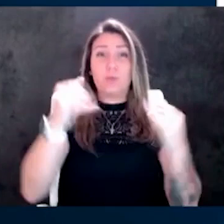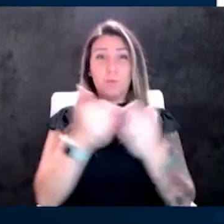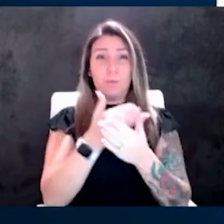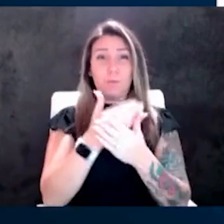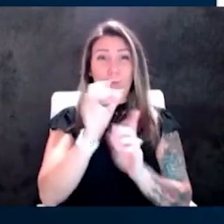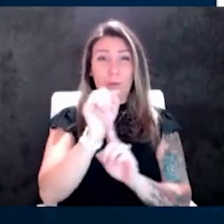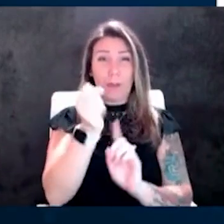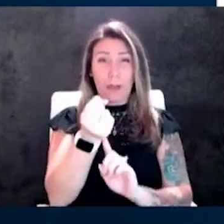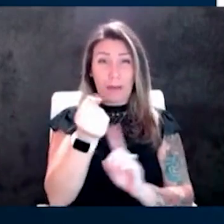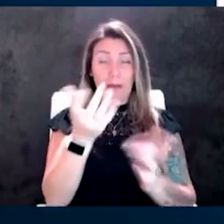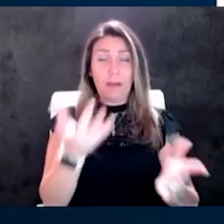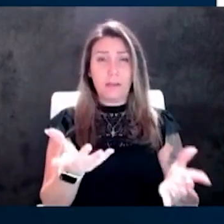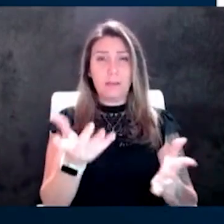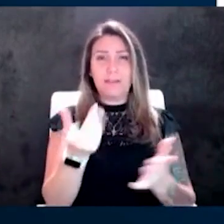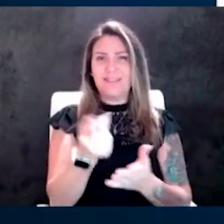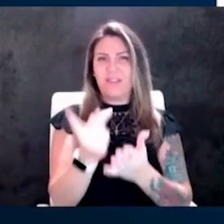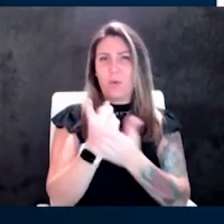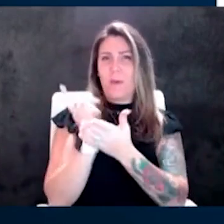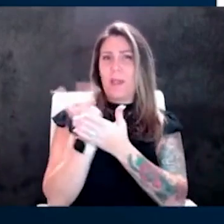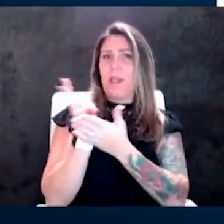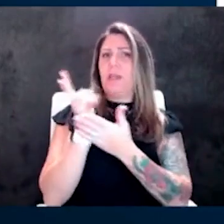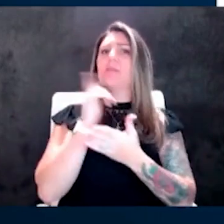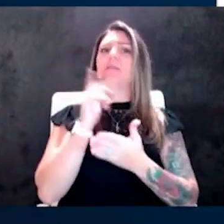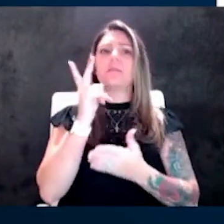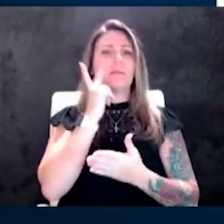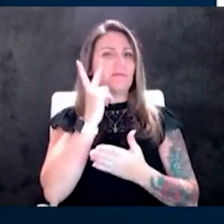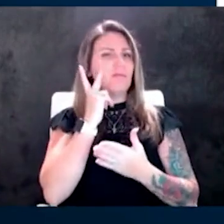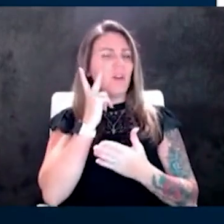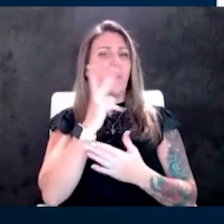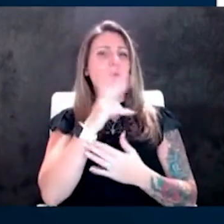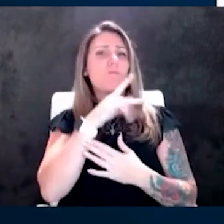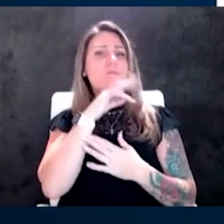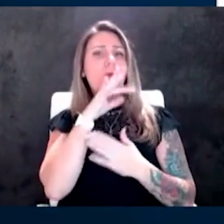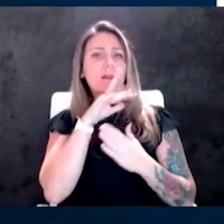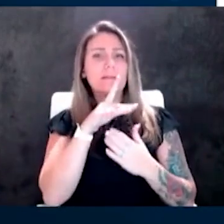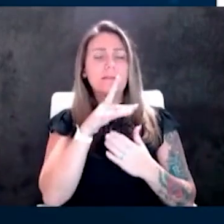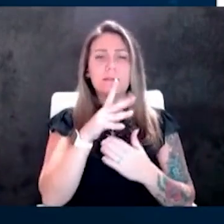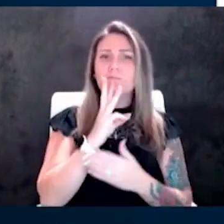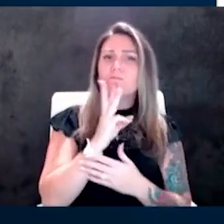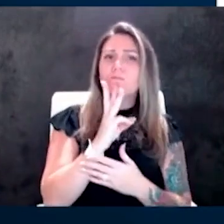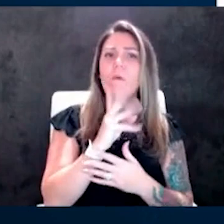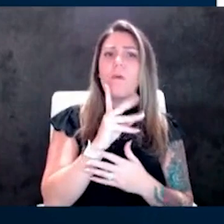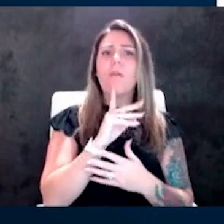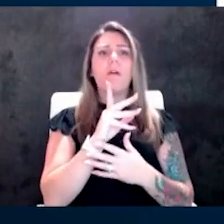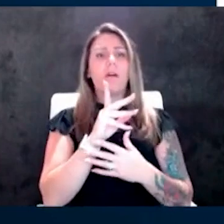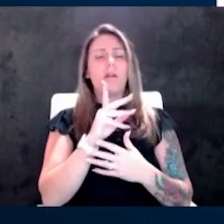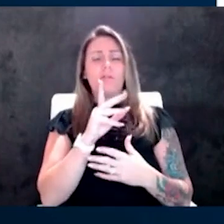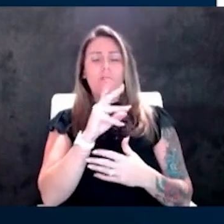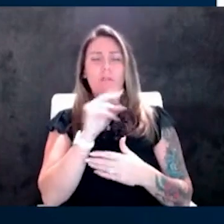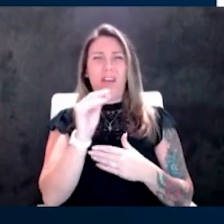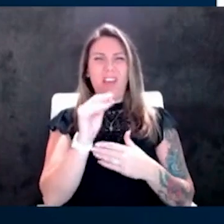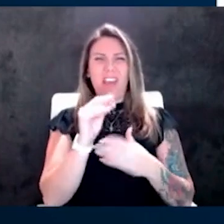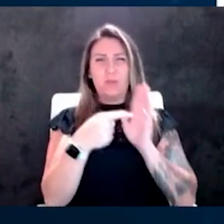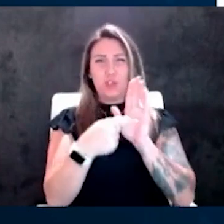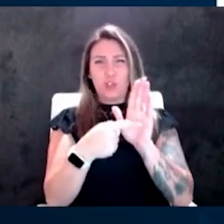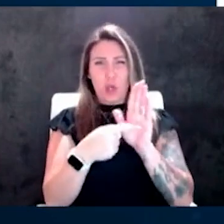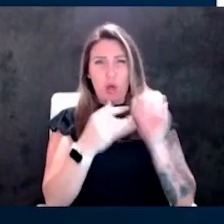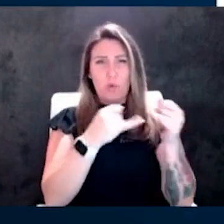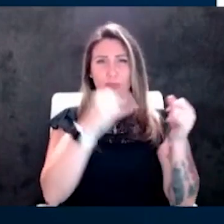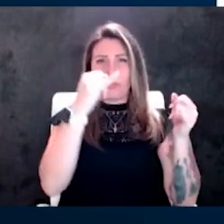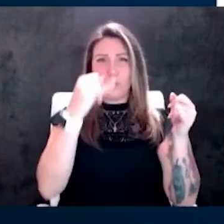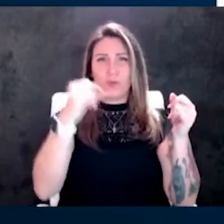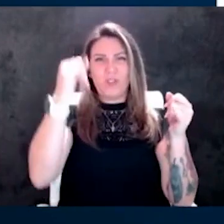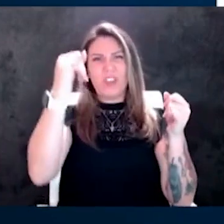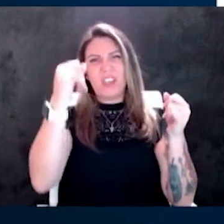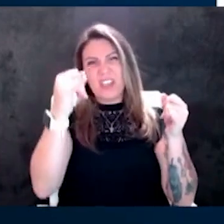weeks ago we started seeing the uptick in wastewater, which usually predicts the uptick in new caseload by about 2 to 4 weeks, which